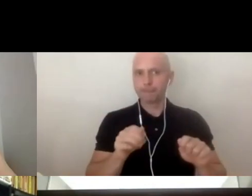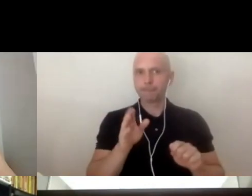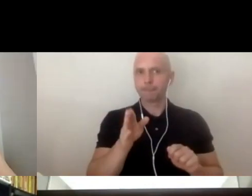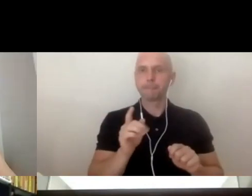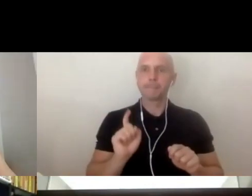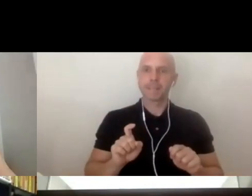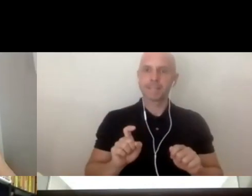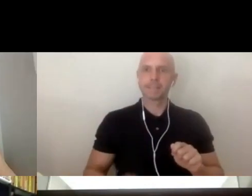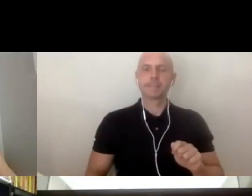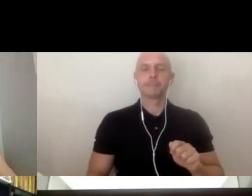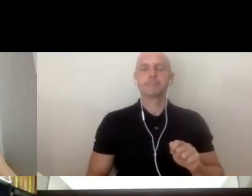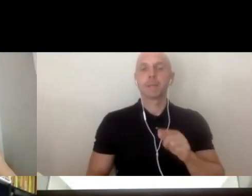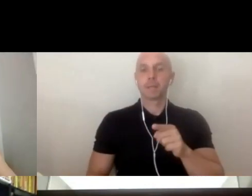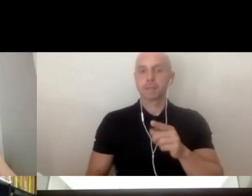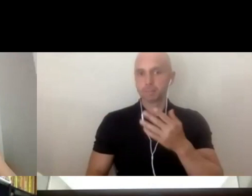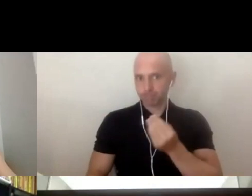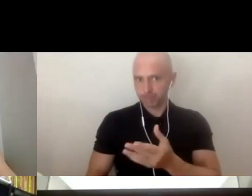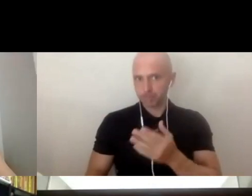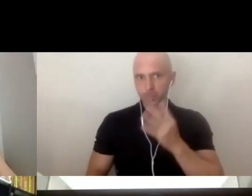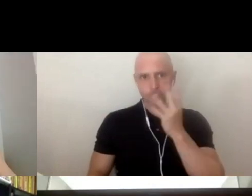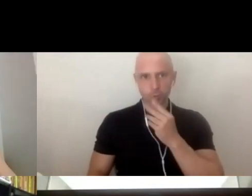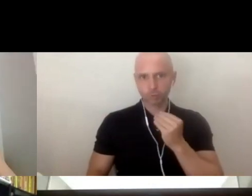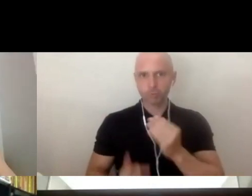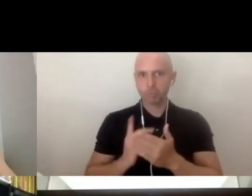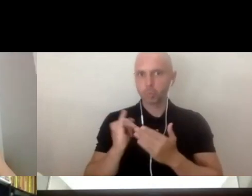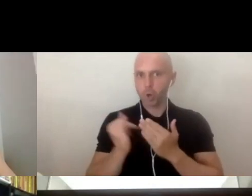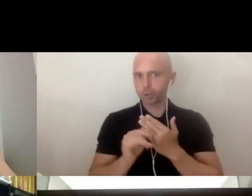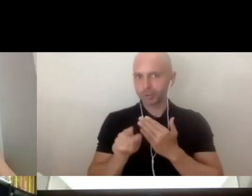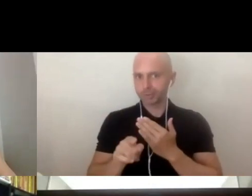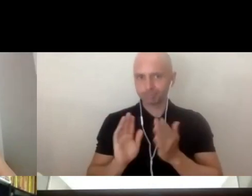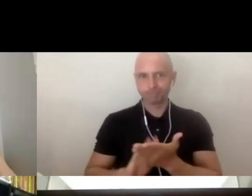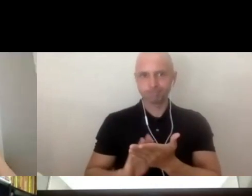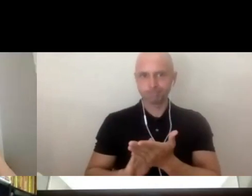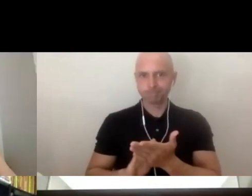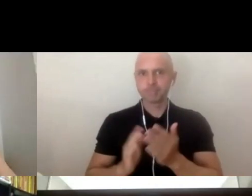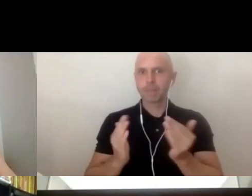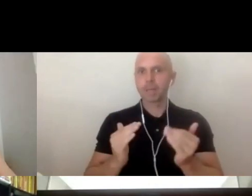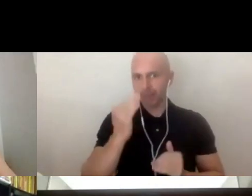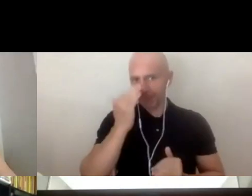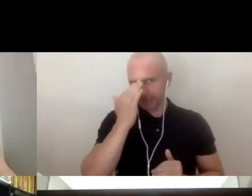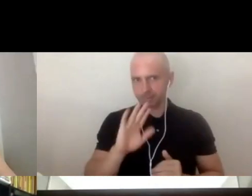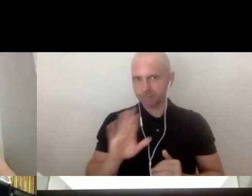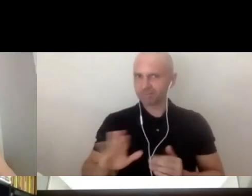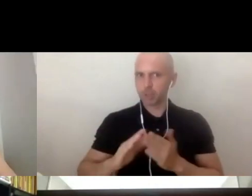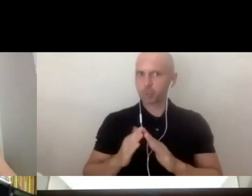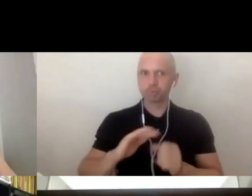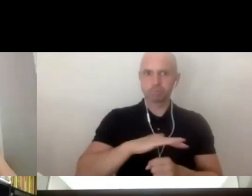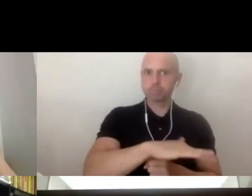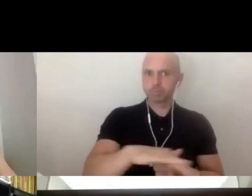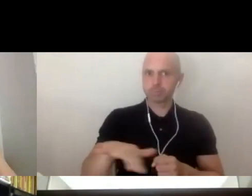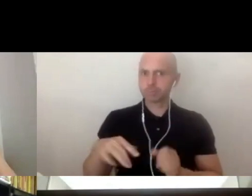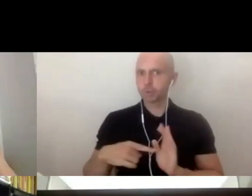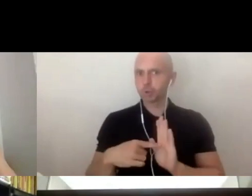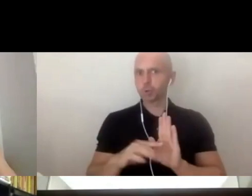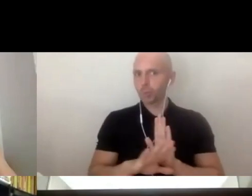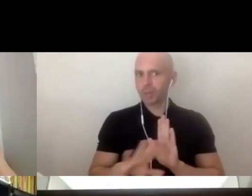project, Alexandra. And I know that you want to honor the work of the community members who are really